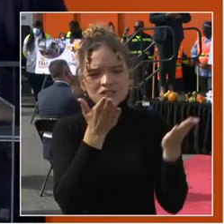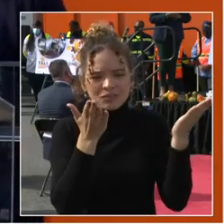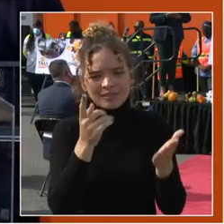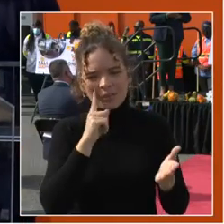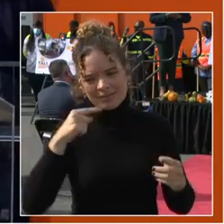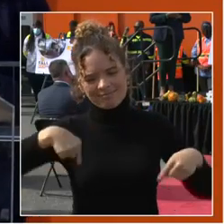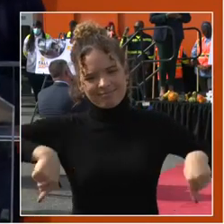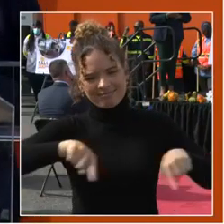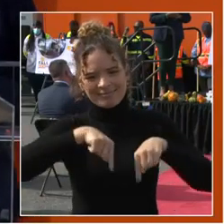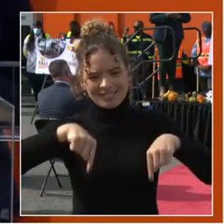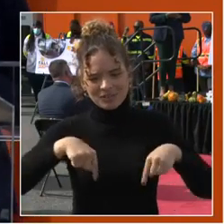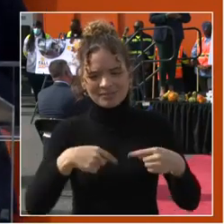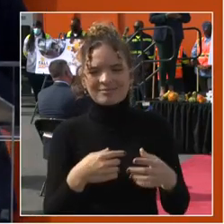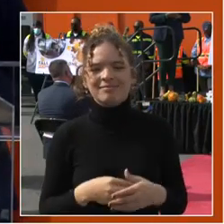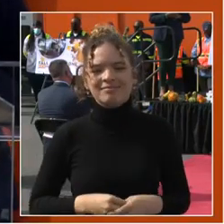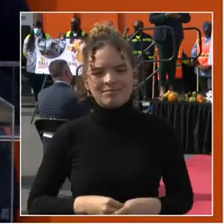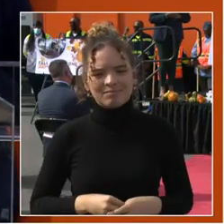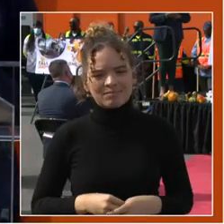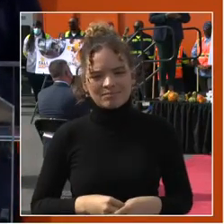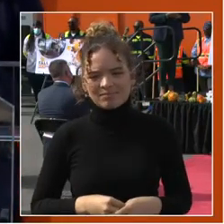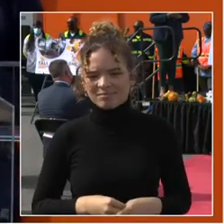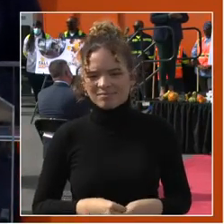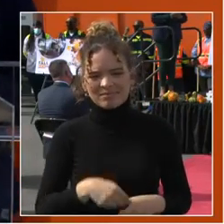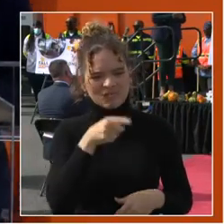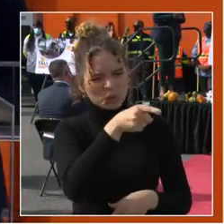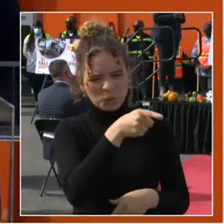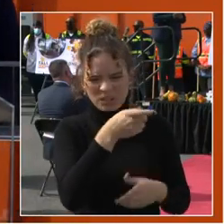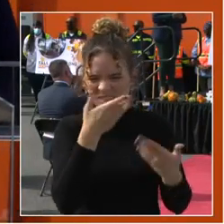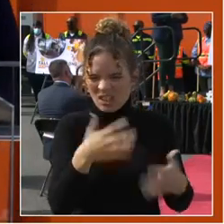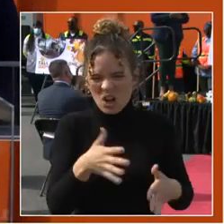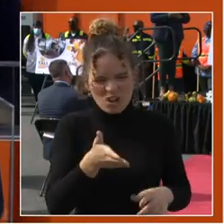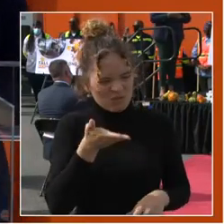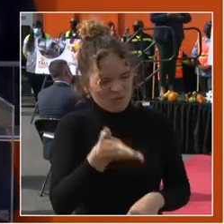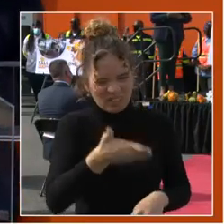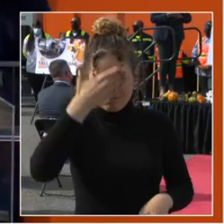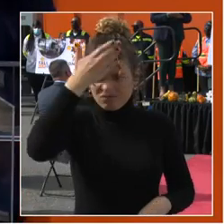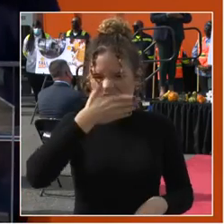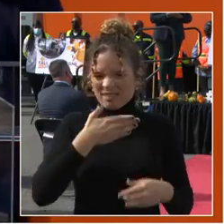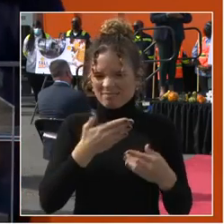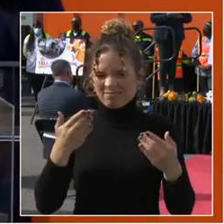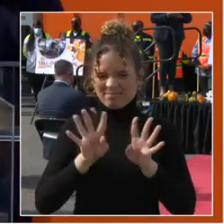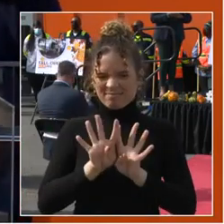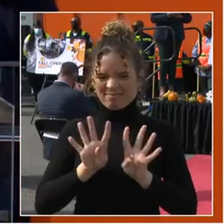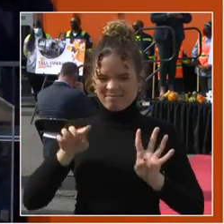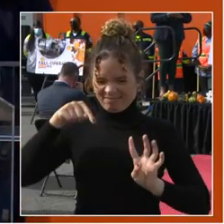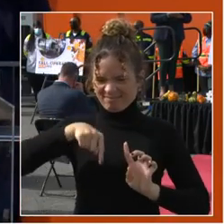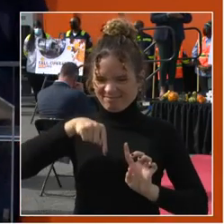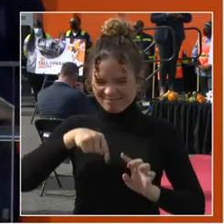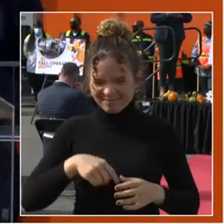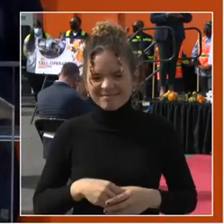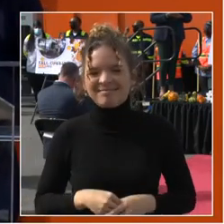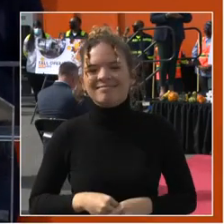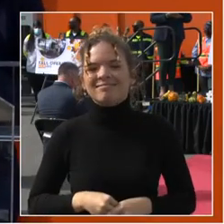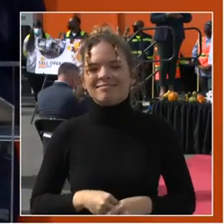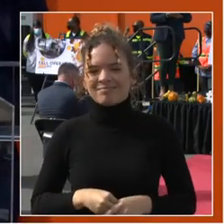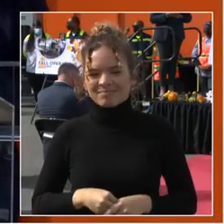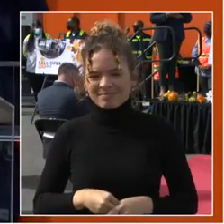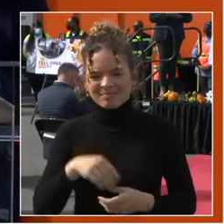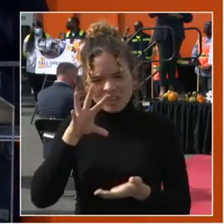front lines to make sure that our children learned both in person and virtually, bringing politics and passion into the classroom for